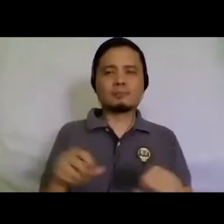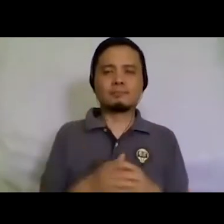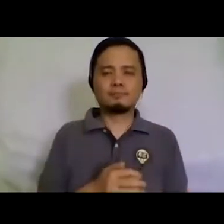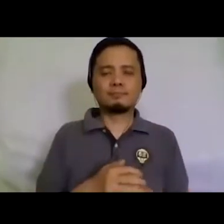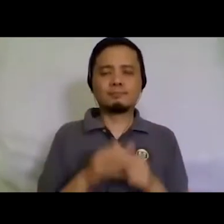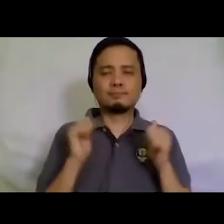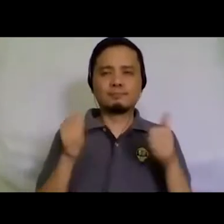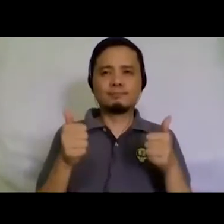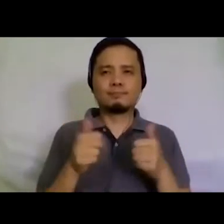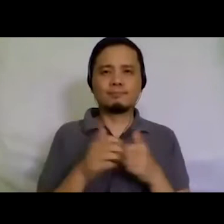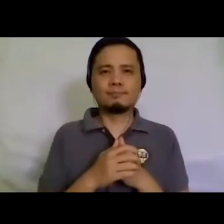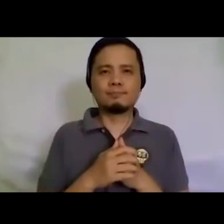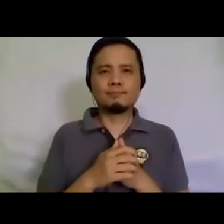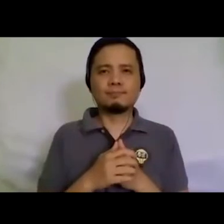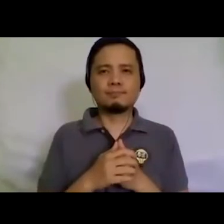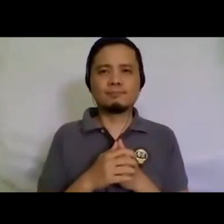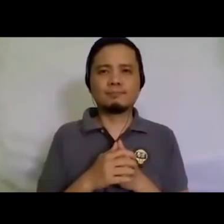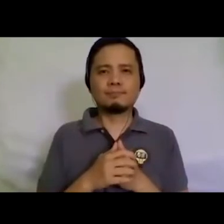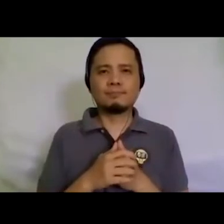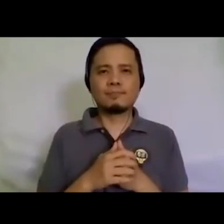Mhm.